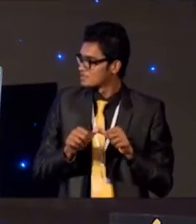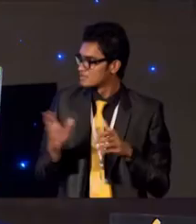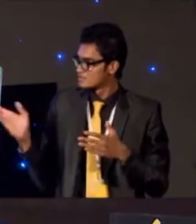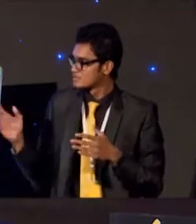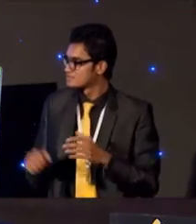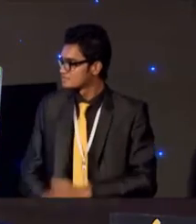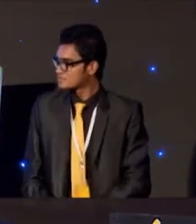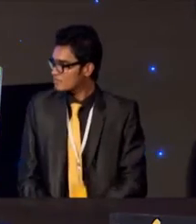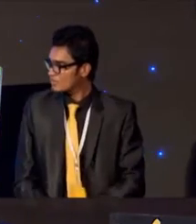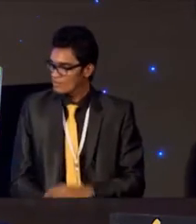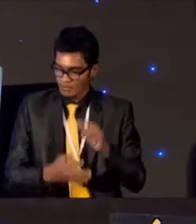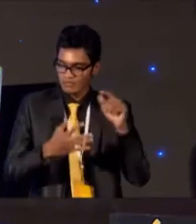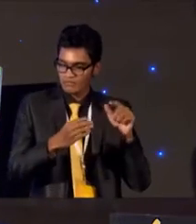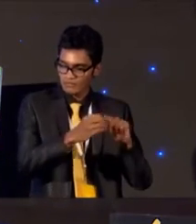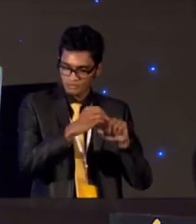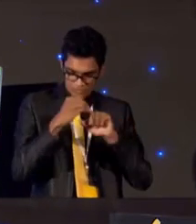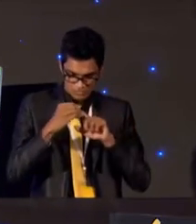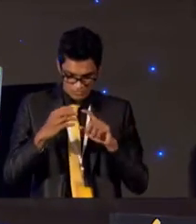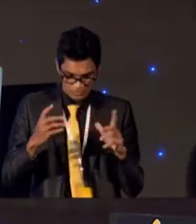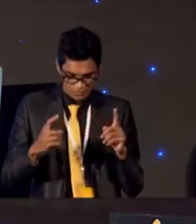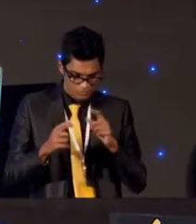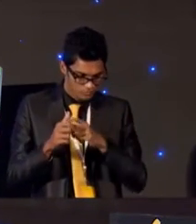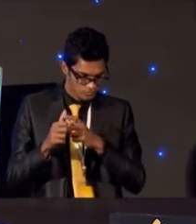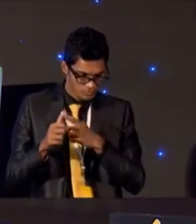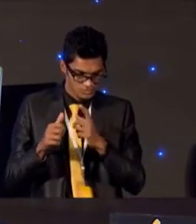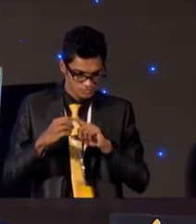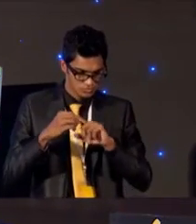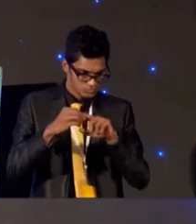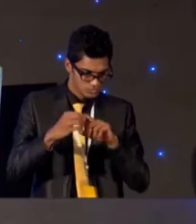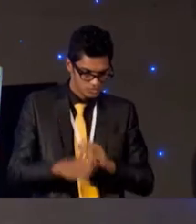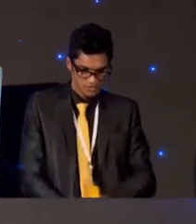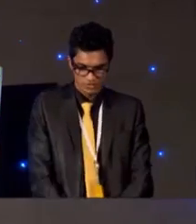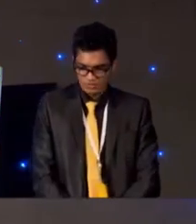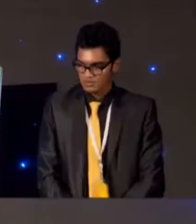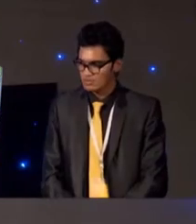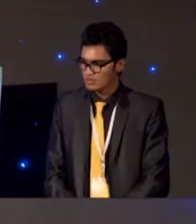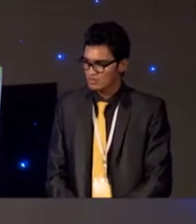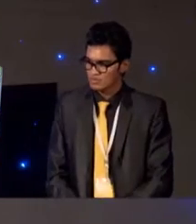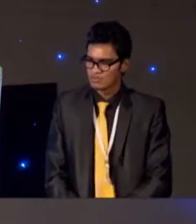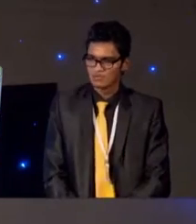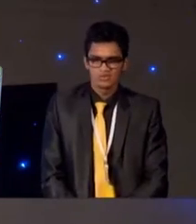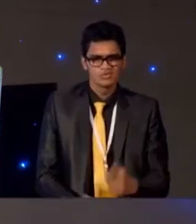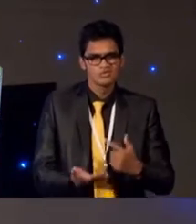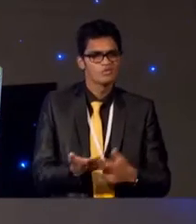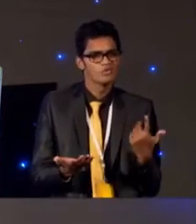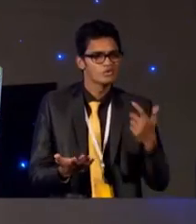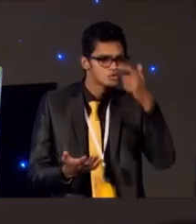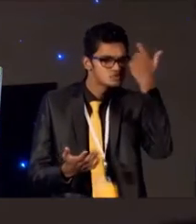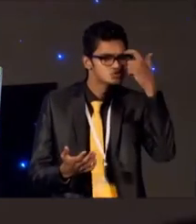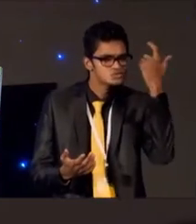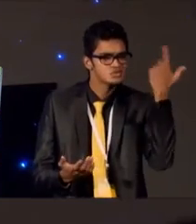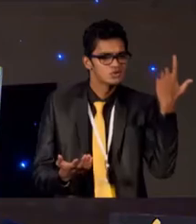two questions that came. One is, what kind of jobs that we can train them